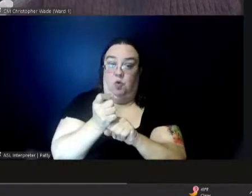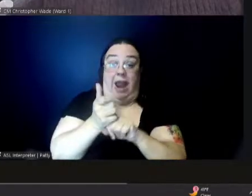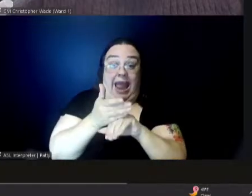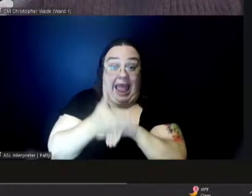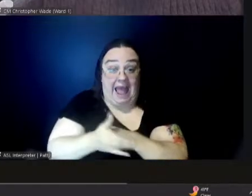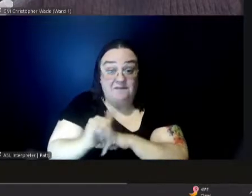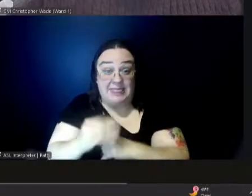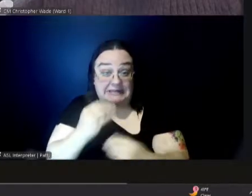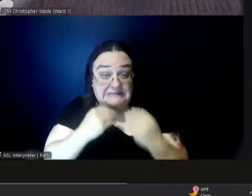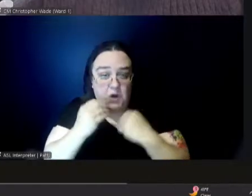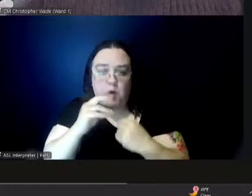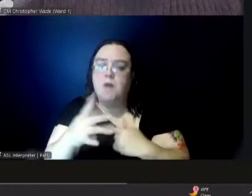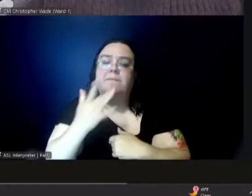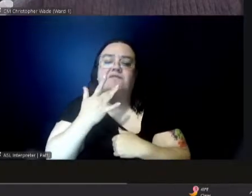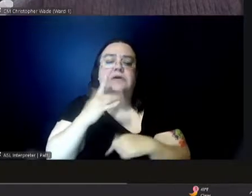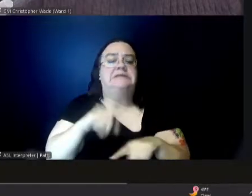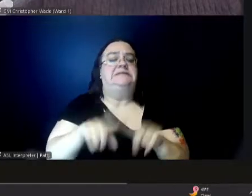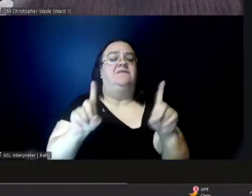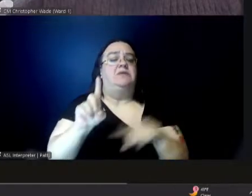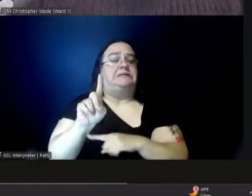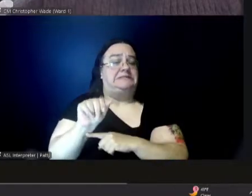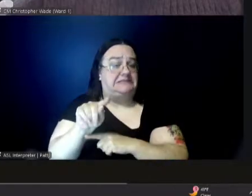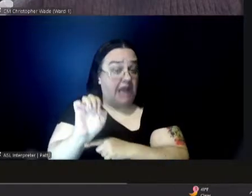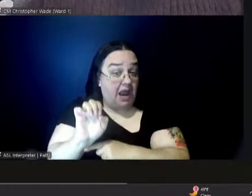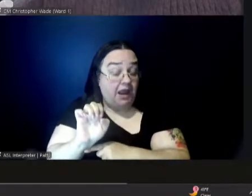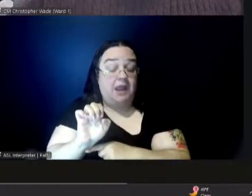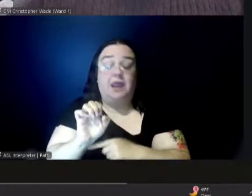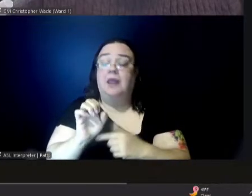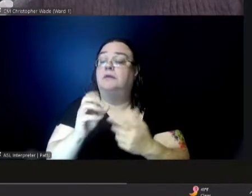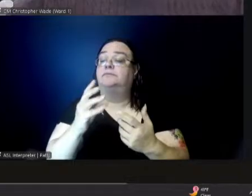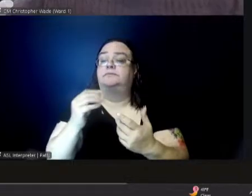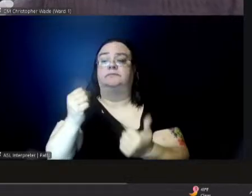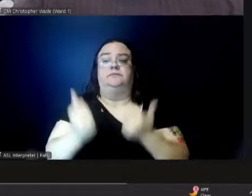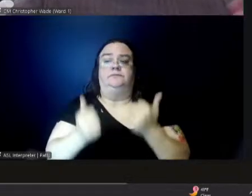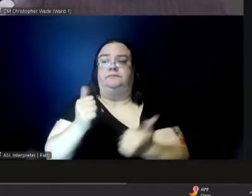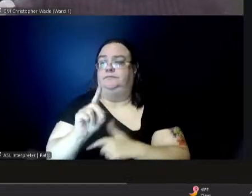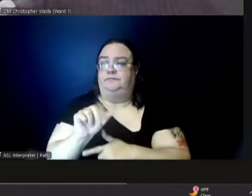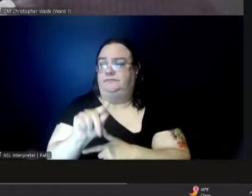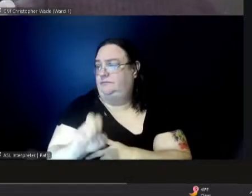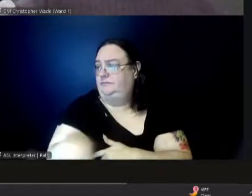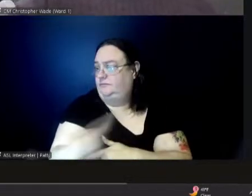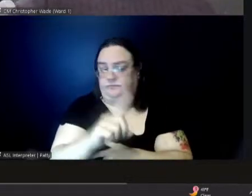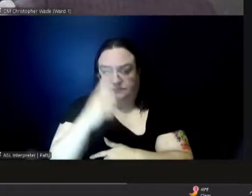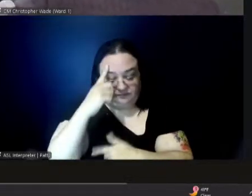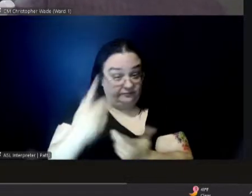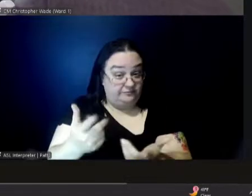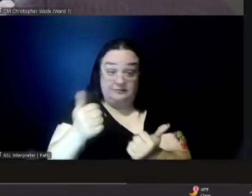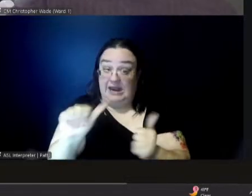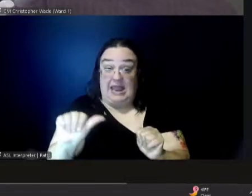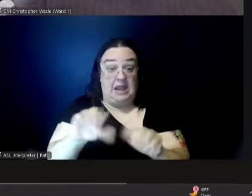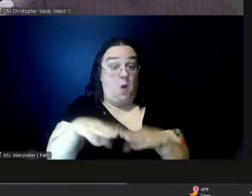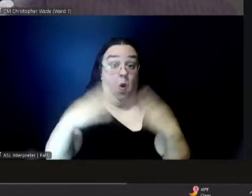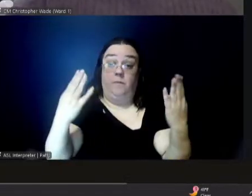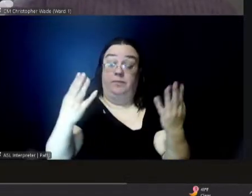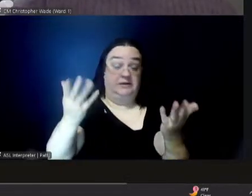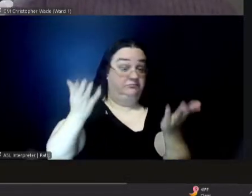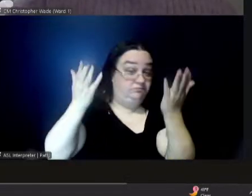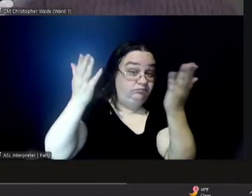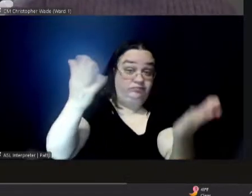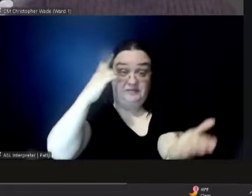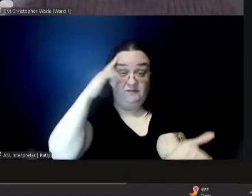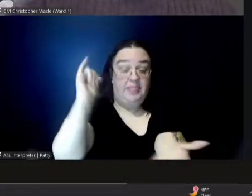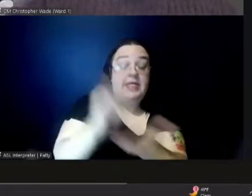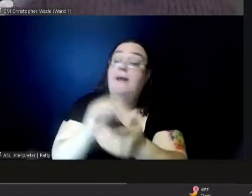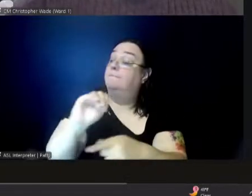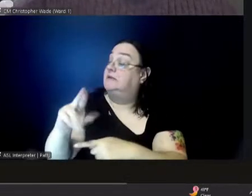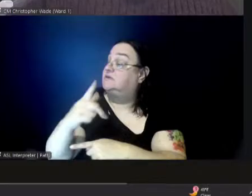do you want to do it on a different date? And what date is that? any opening bids for that. Mr. Galloway,